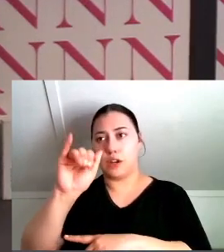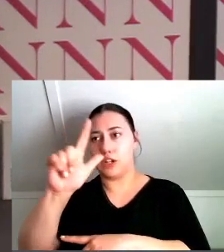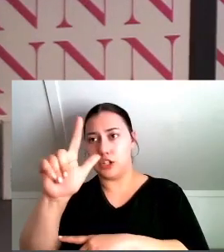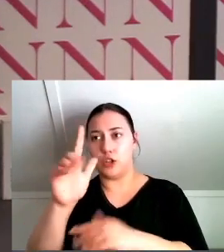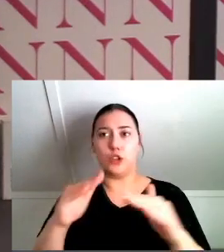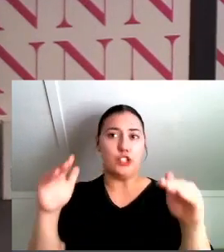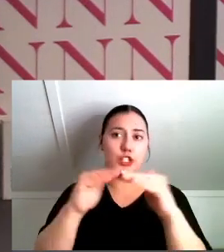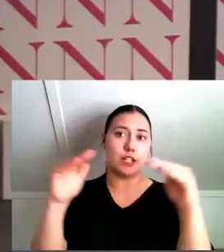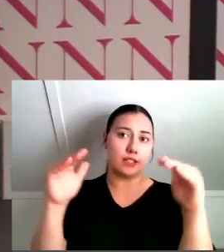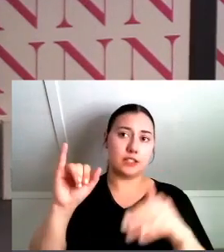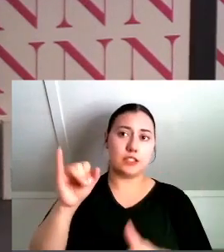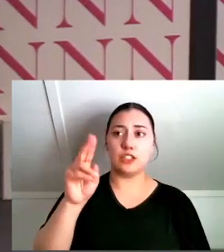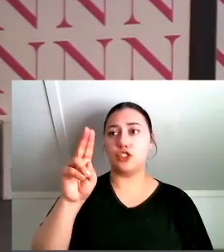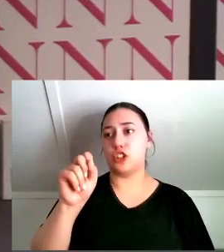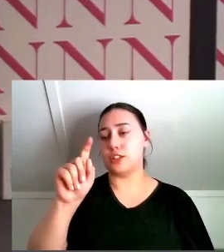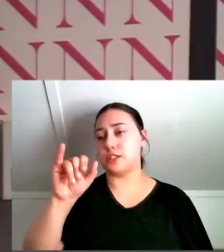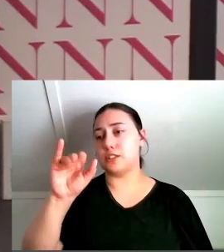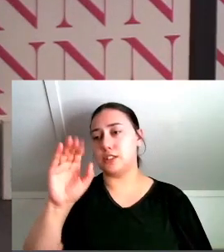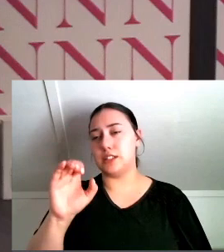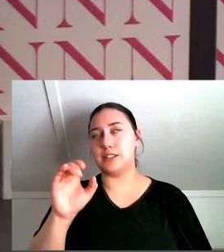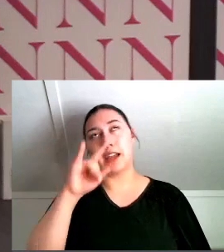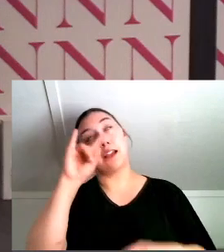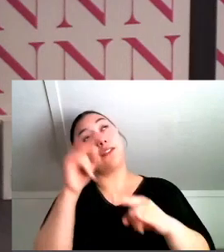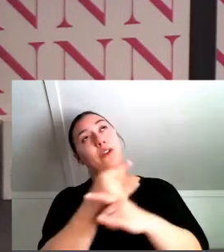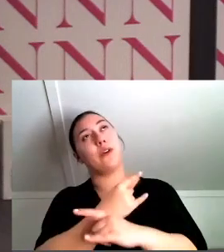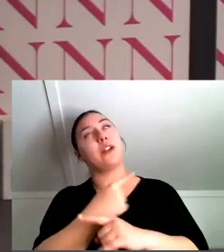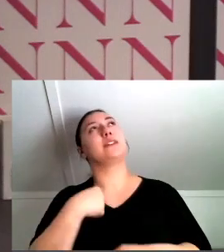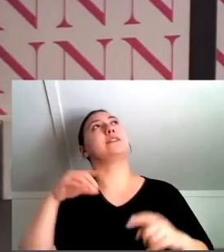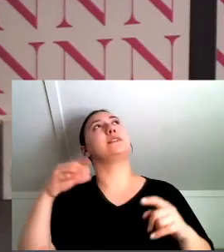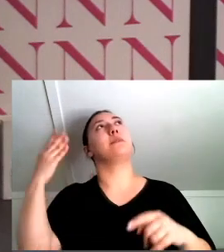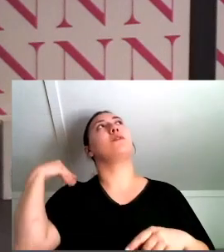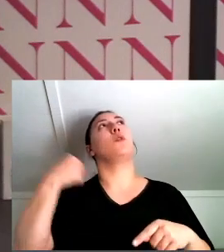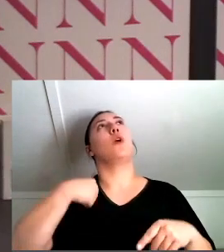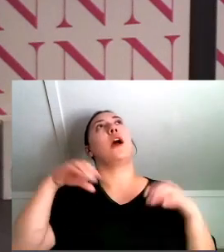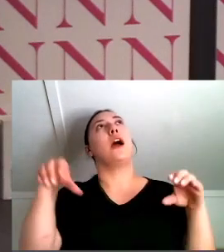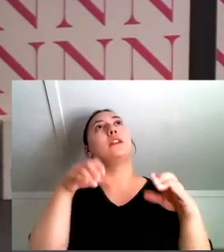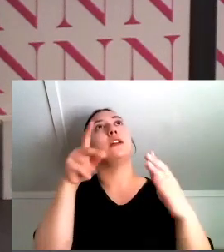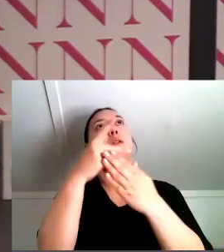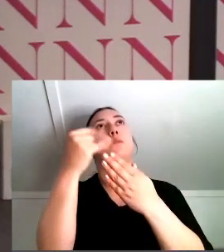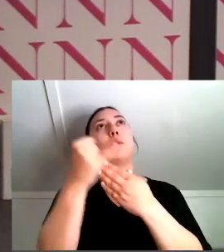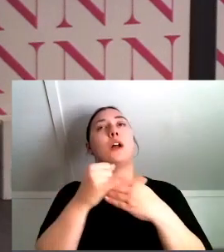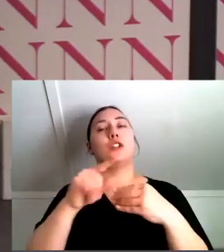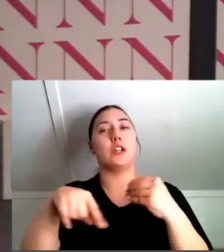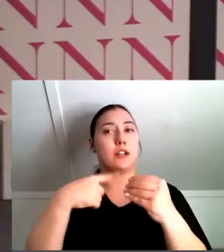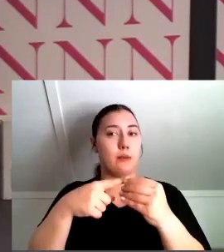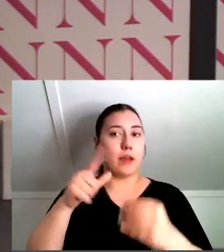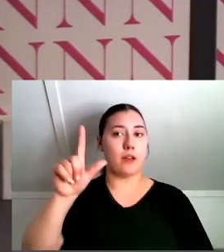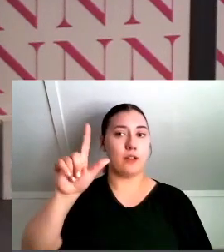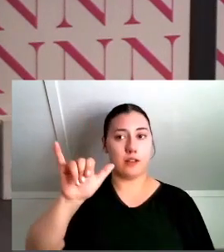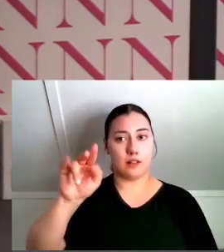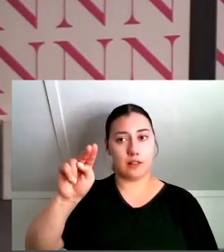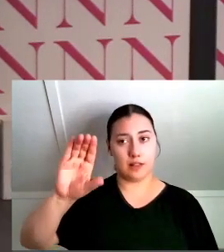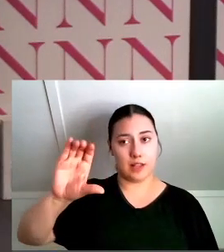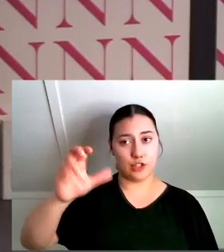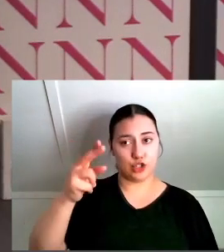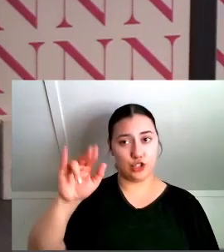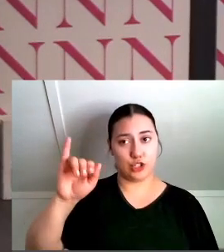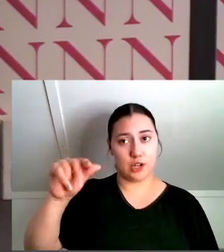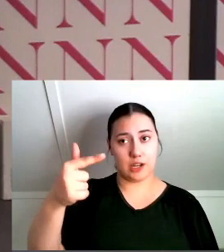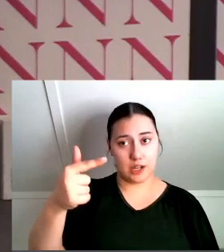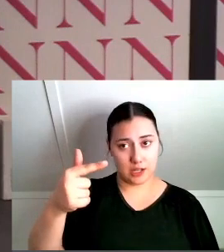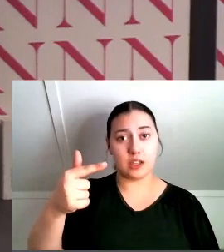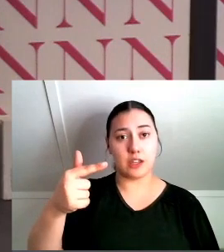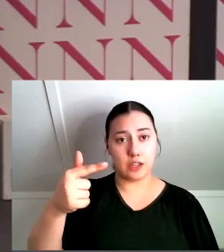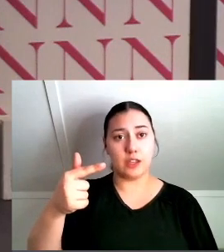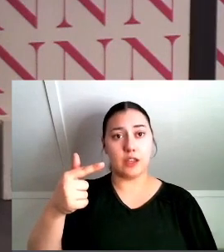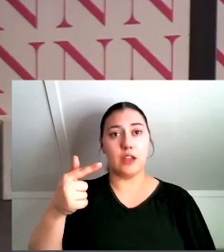because I did a project about a lynching about a man named Oscar